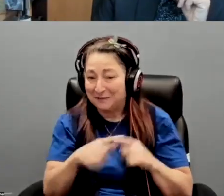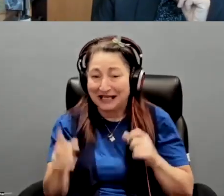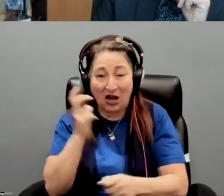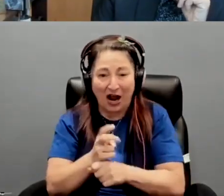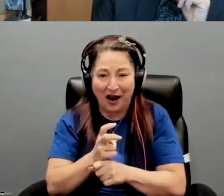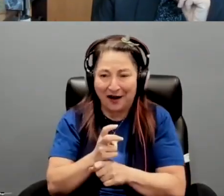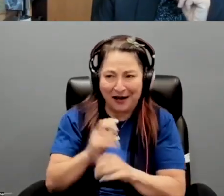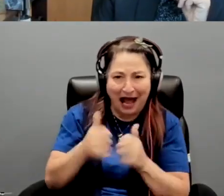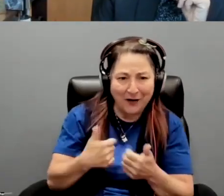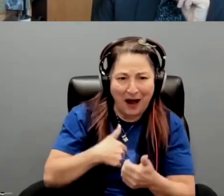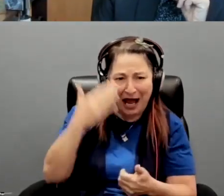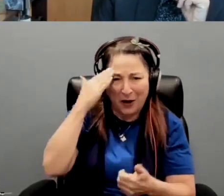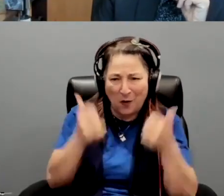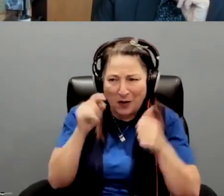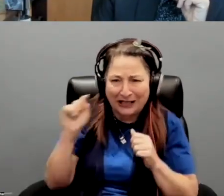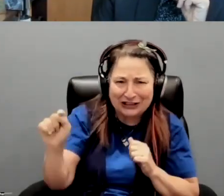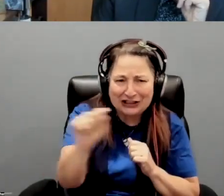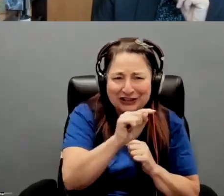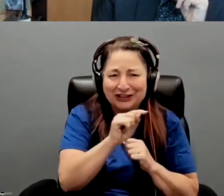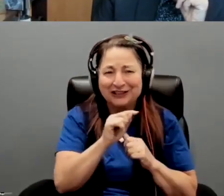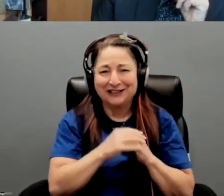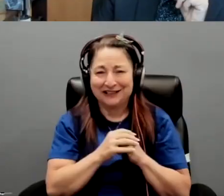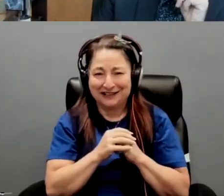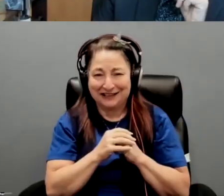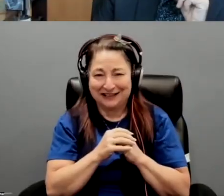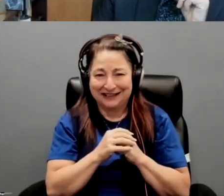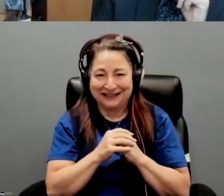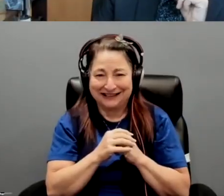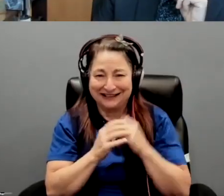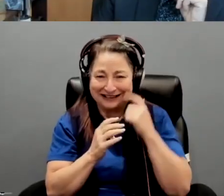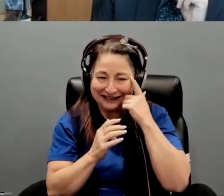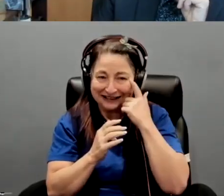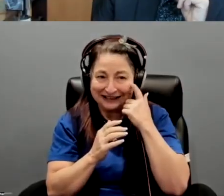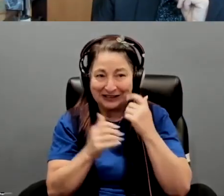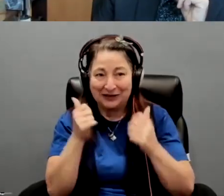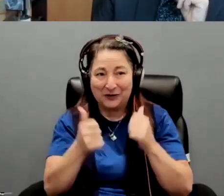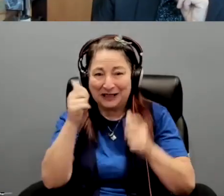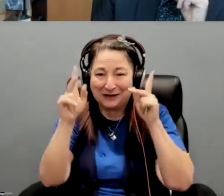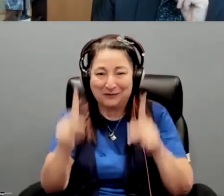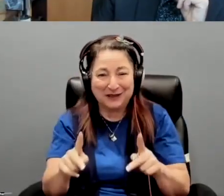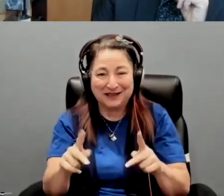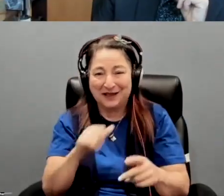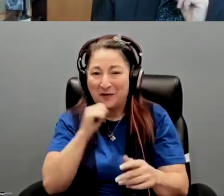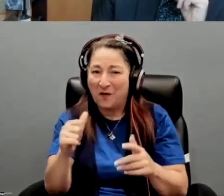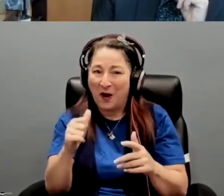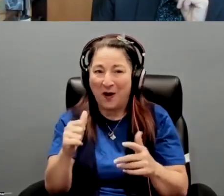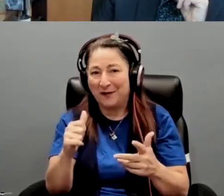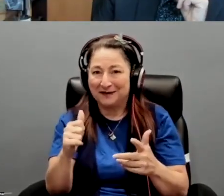to know which representation is not going to like hold it against me that I'm